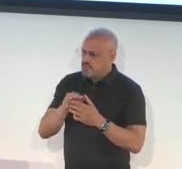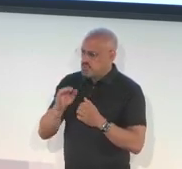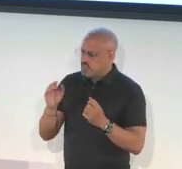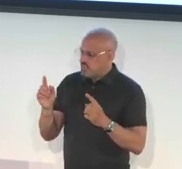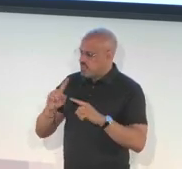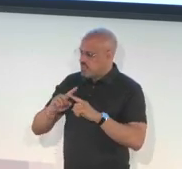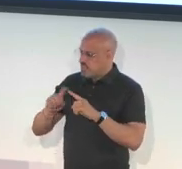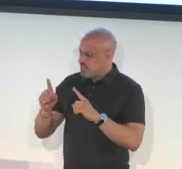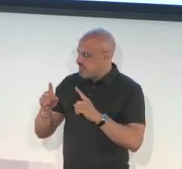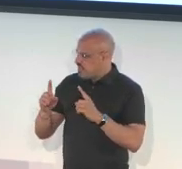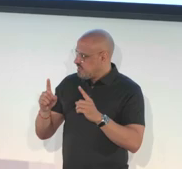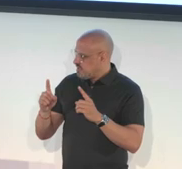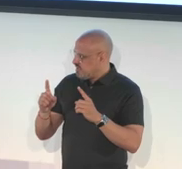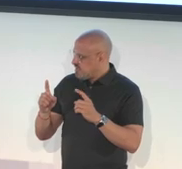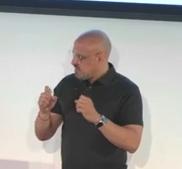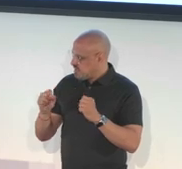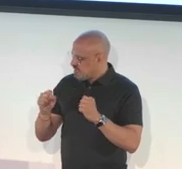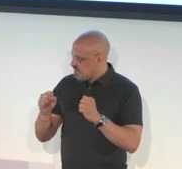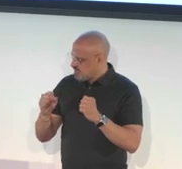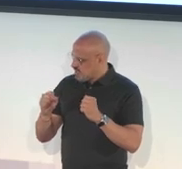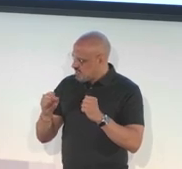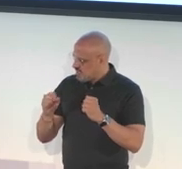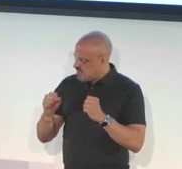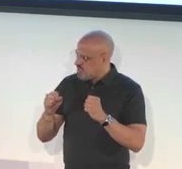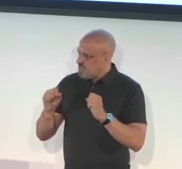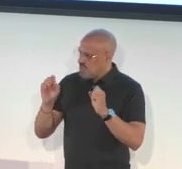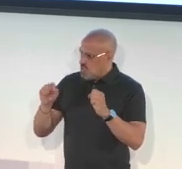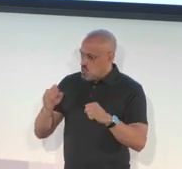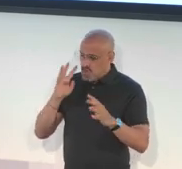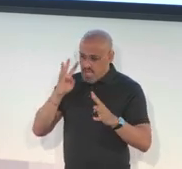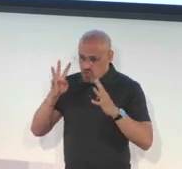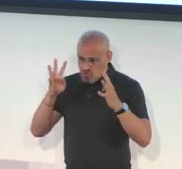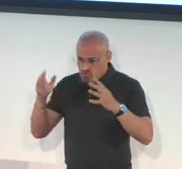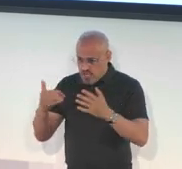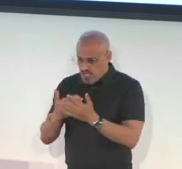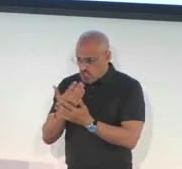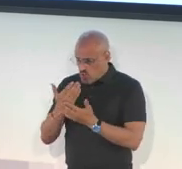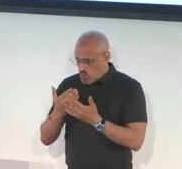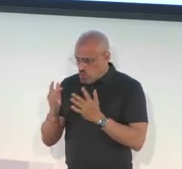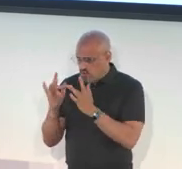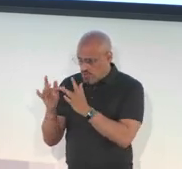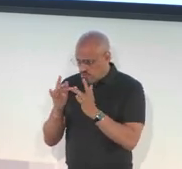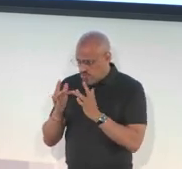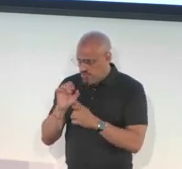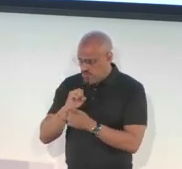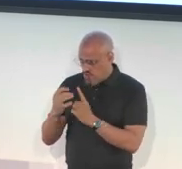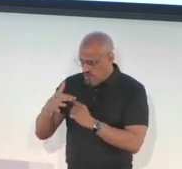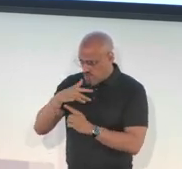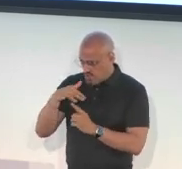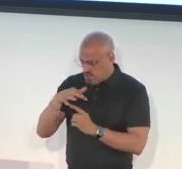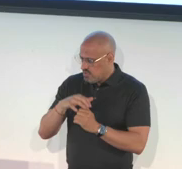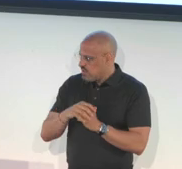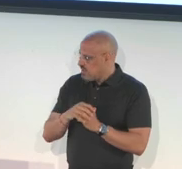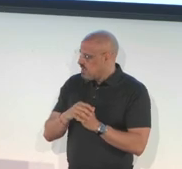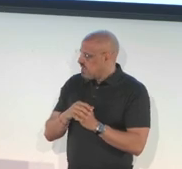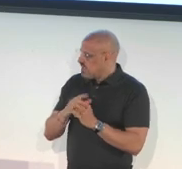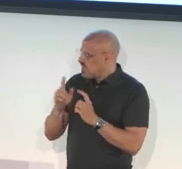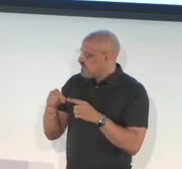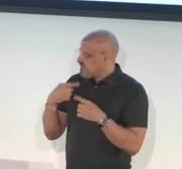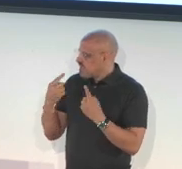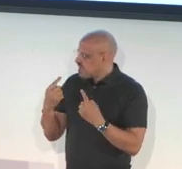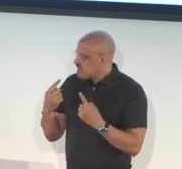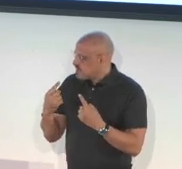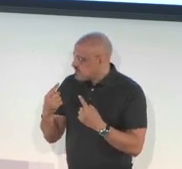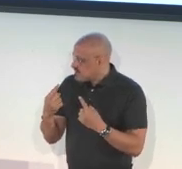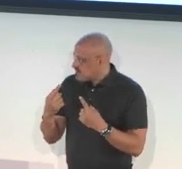deeper into virtual environment. Mm-hmm. Is this not creating more isolation? Since everyone